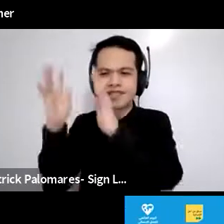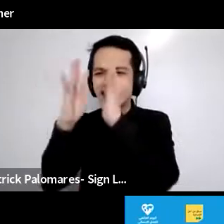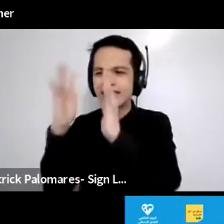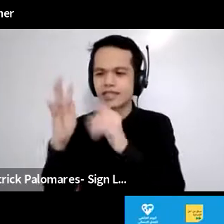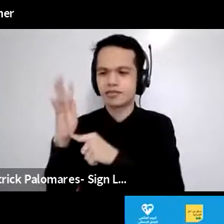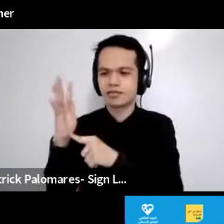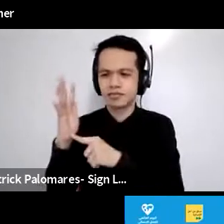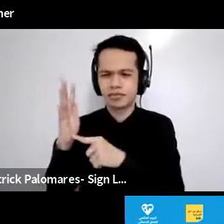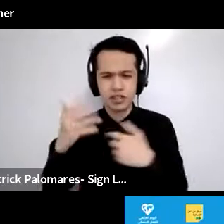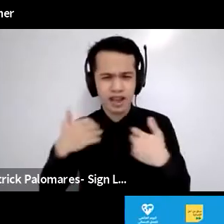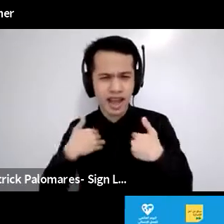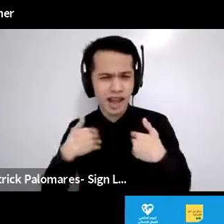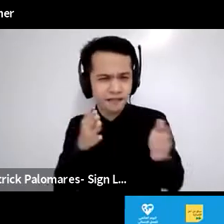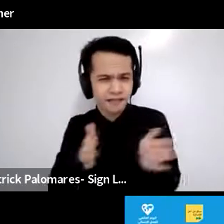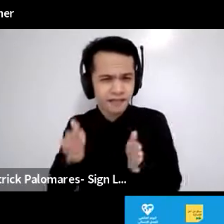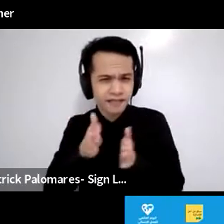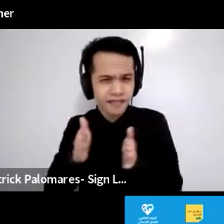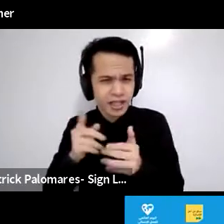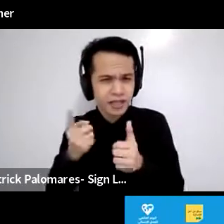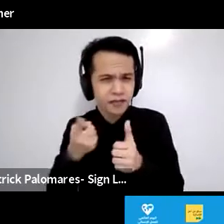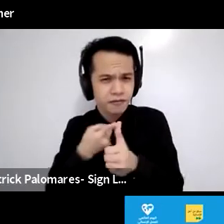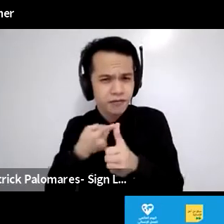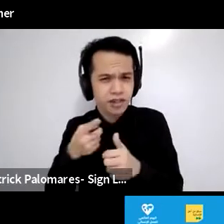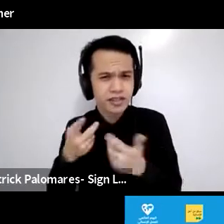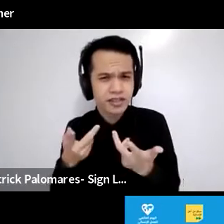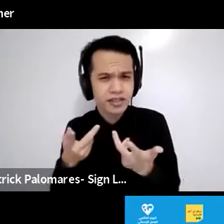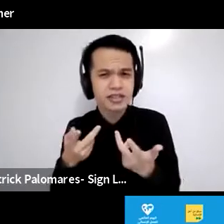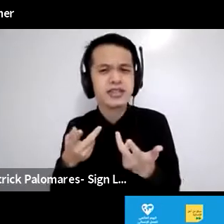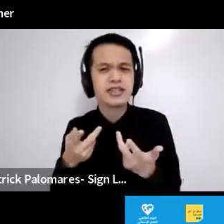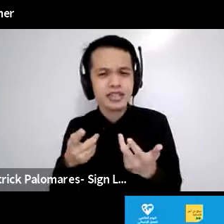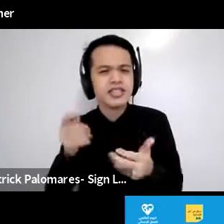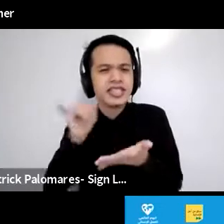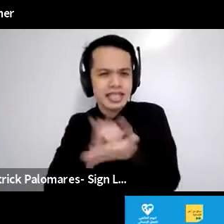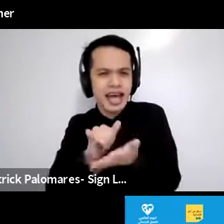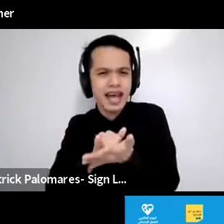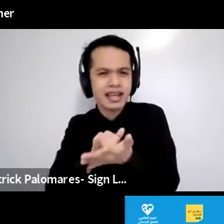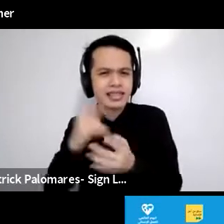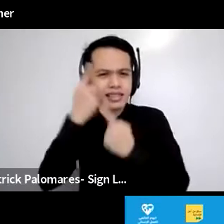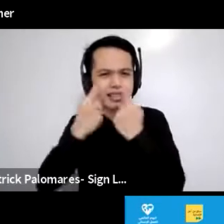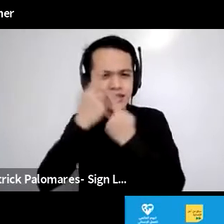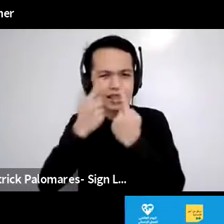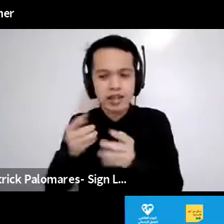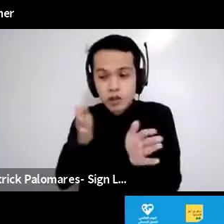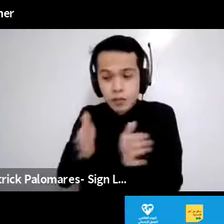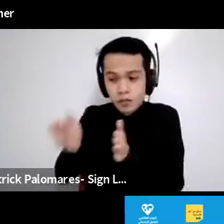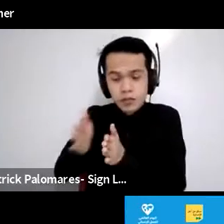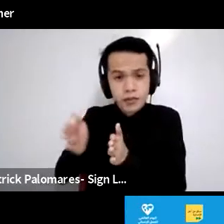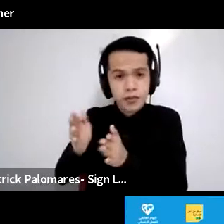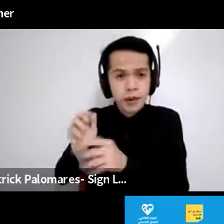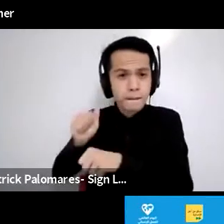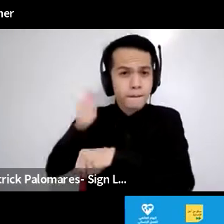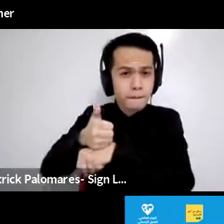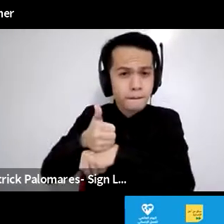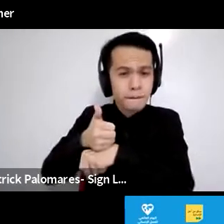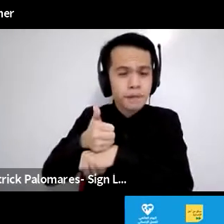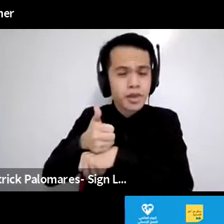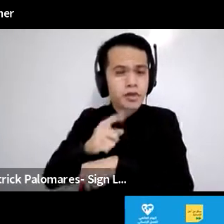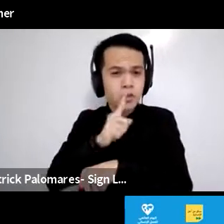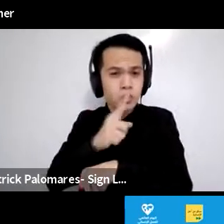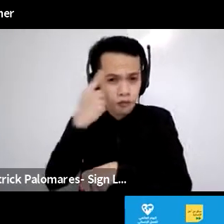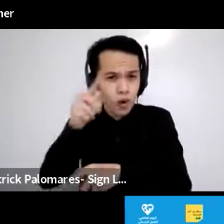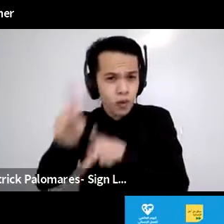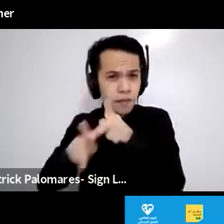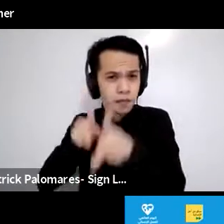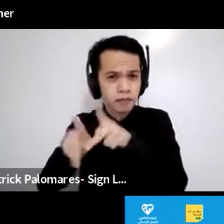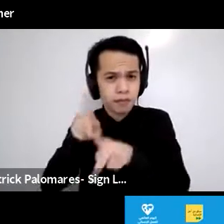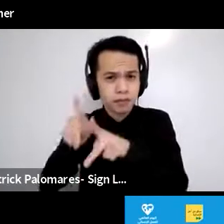is there even preparation in the first place? That's the first challenge that we need to look at. Is the preparation that's being built actually for the people who are